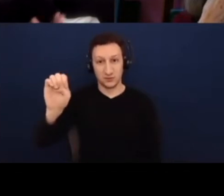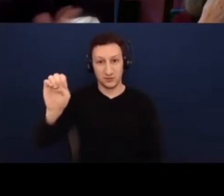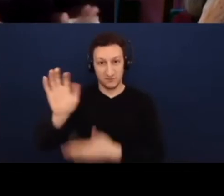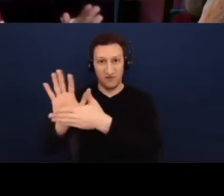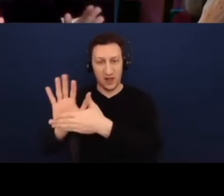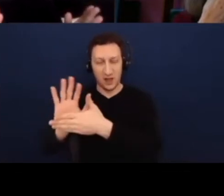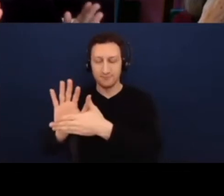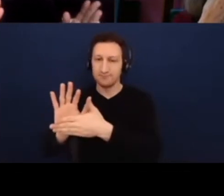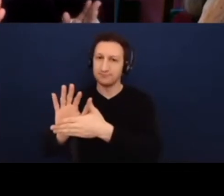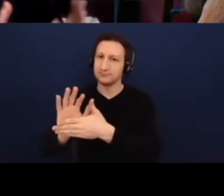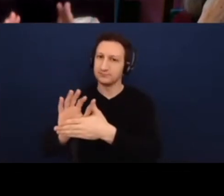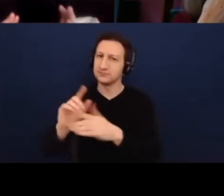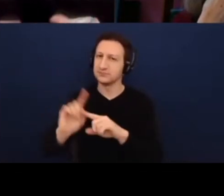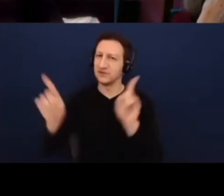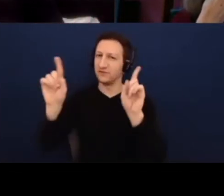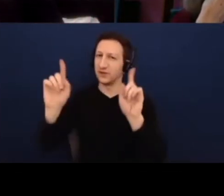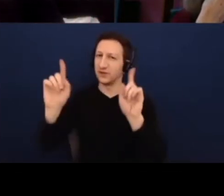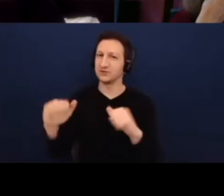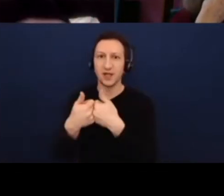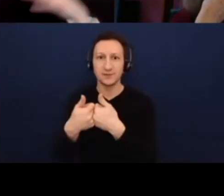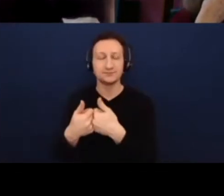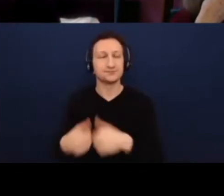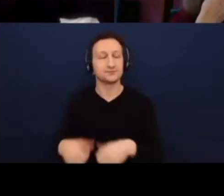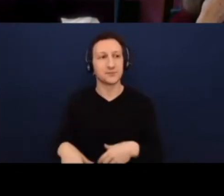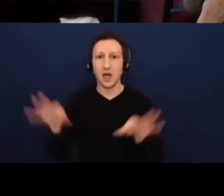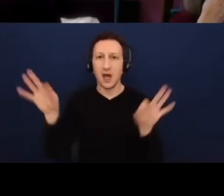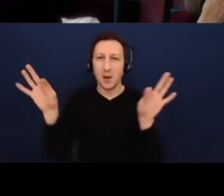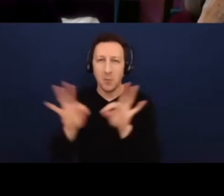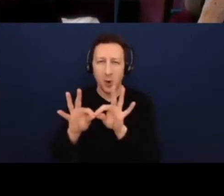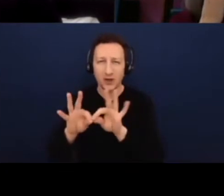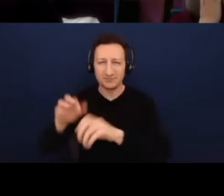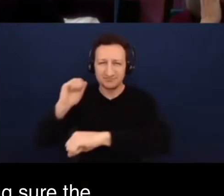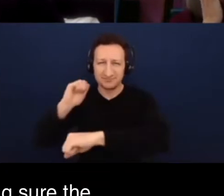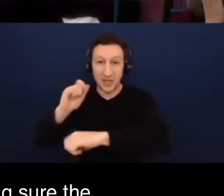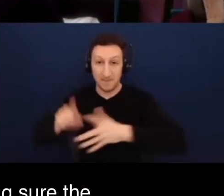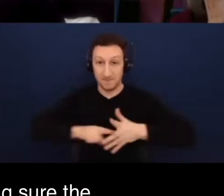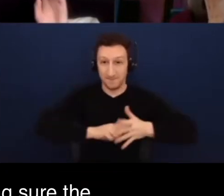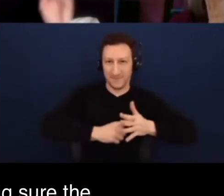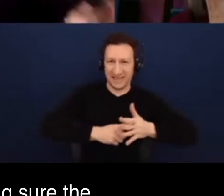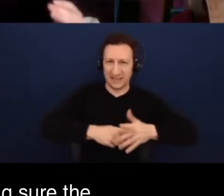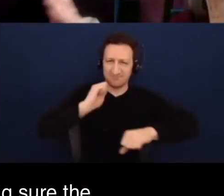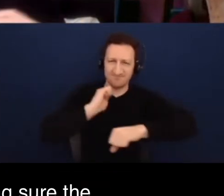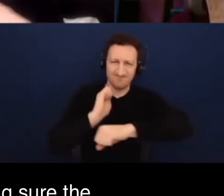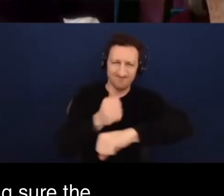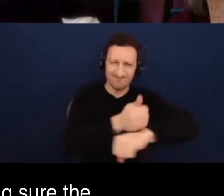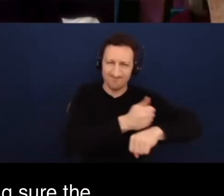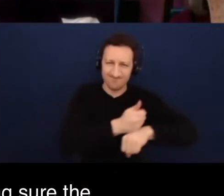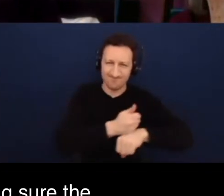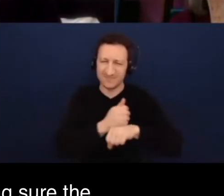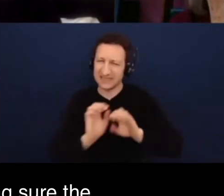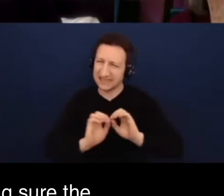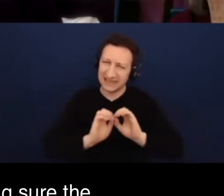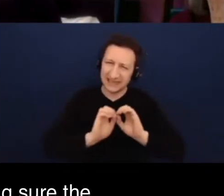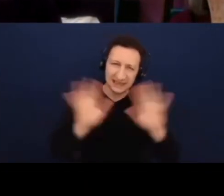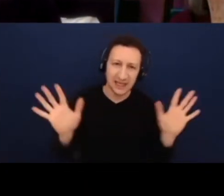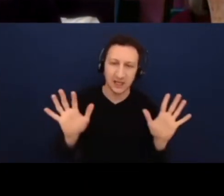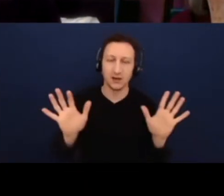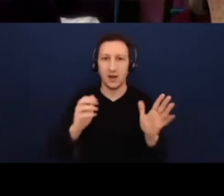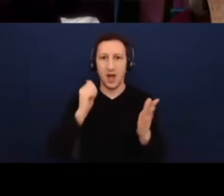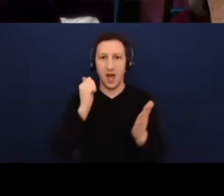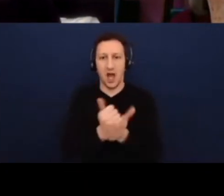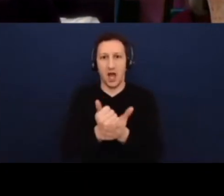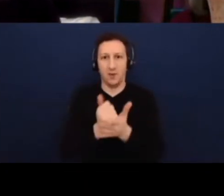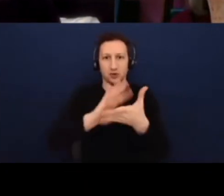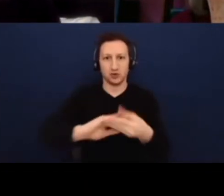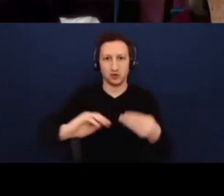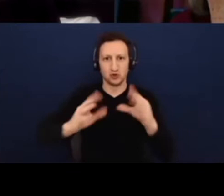you do enough setting of the whole stage while making sure the plot is pushed along. With